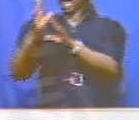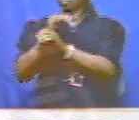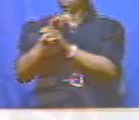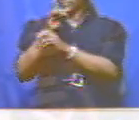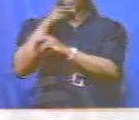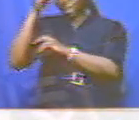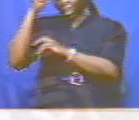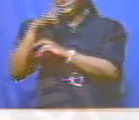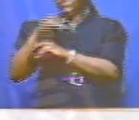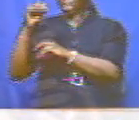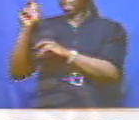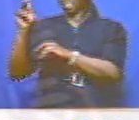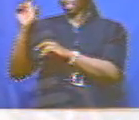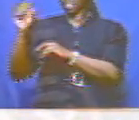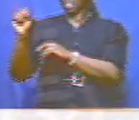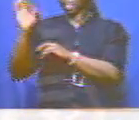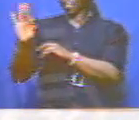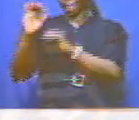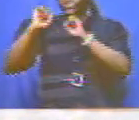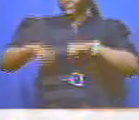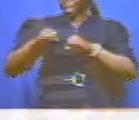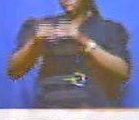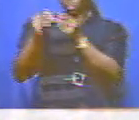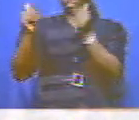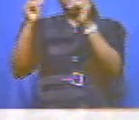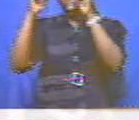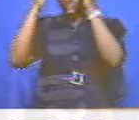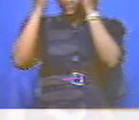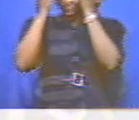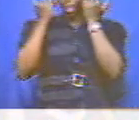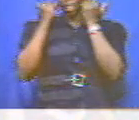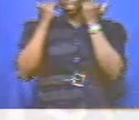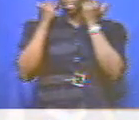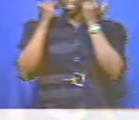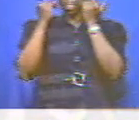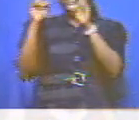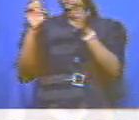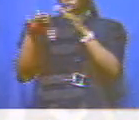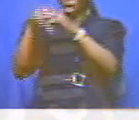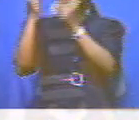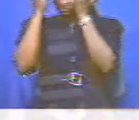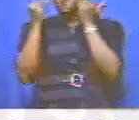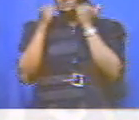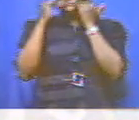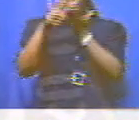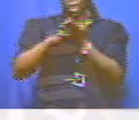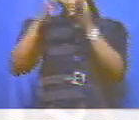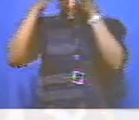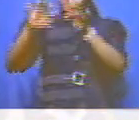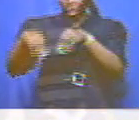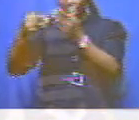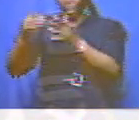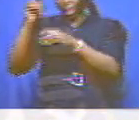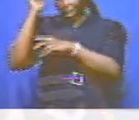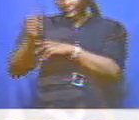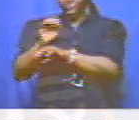KSF, agreed mm-hmm. to sort out their matter out of court. And based on the judgment that was given, mm-hmm. The judge was very clear that we